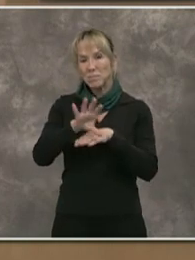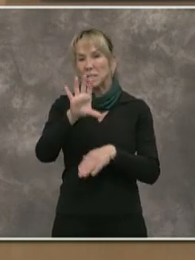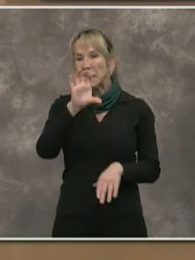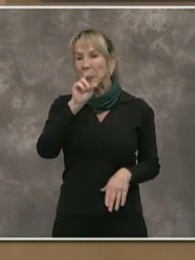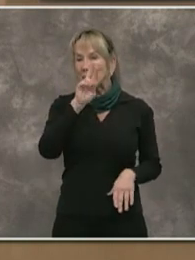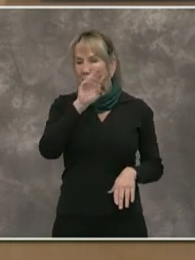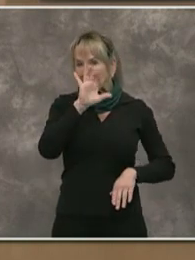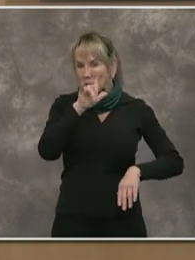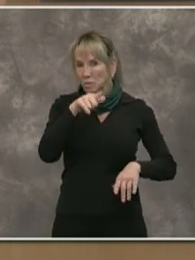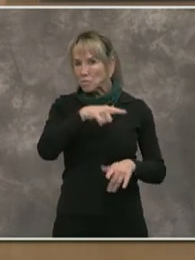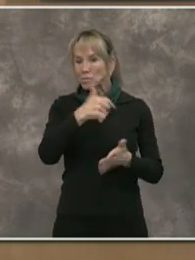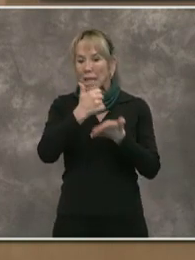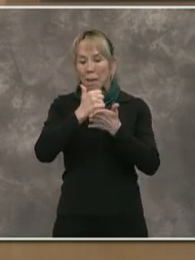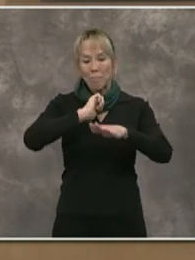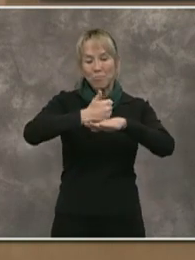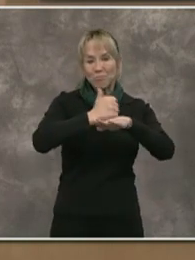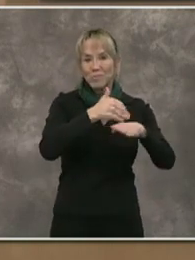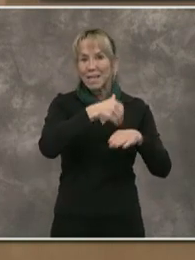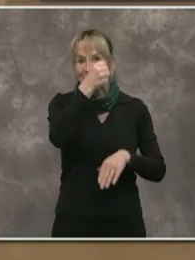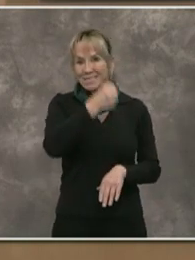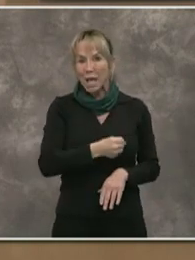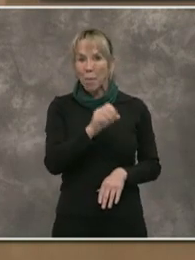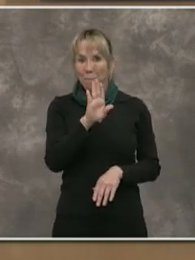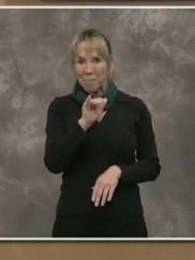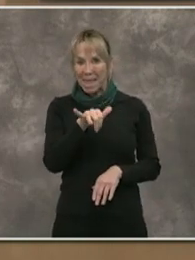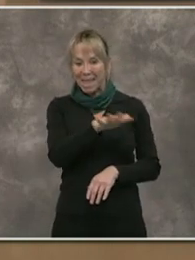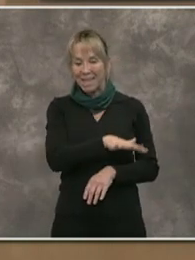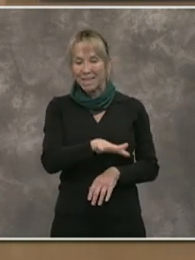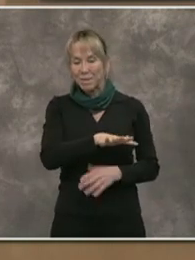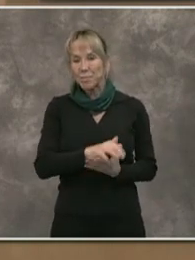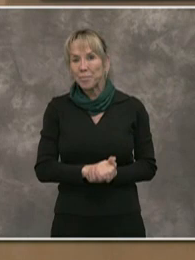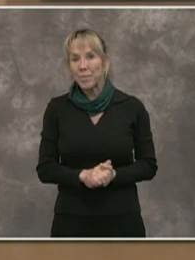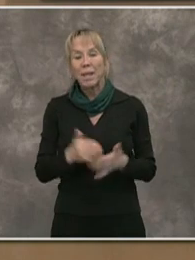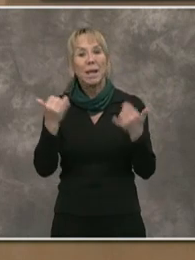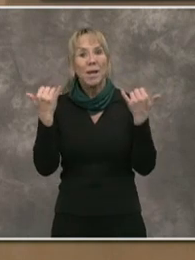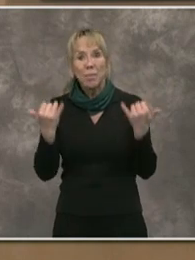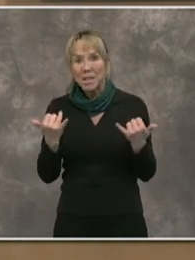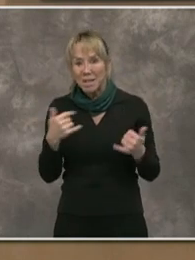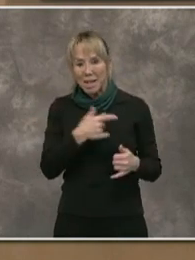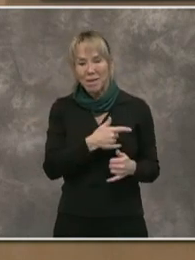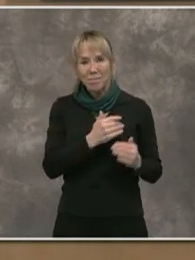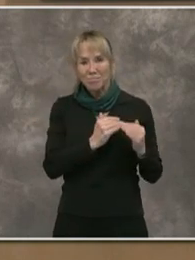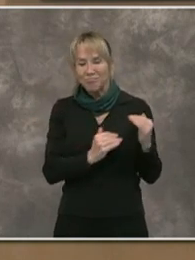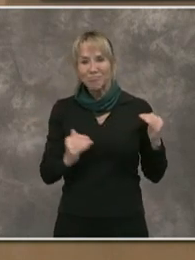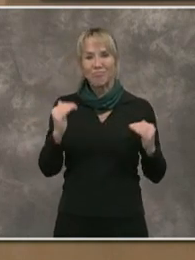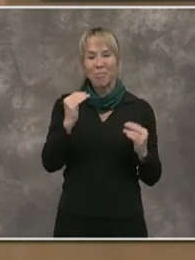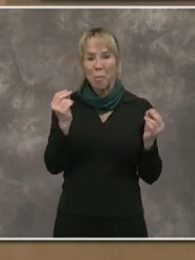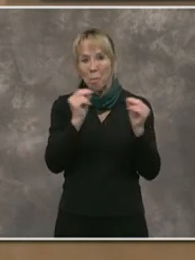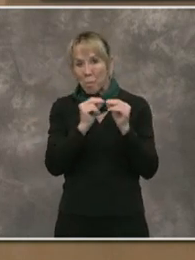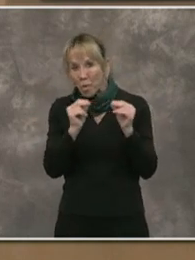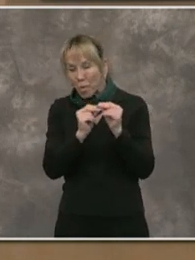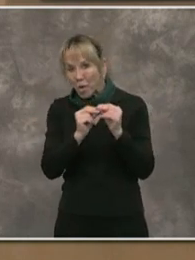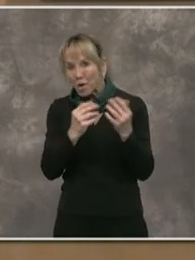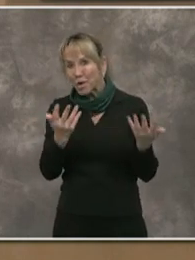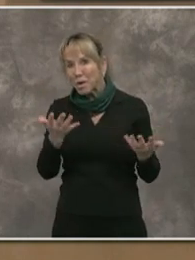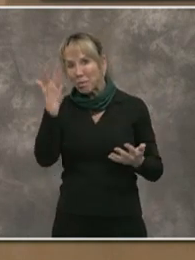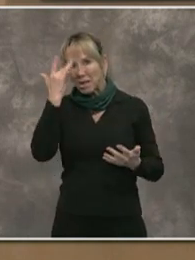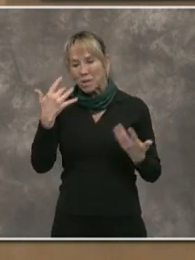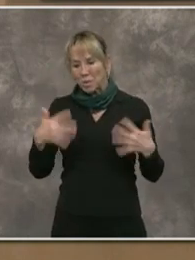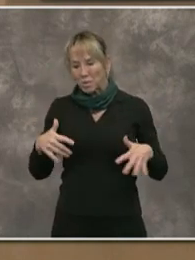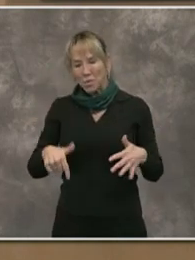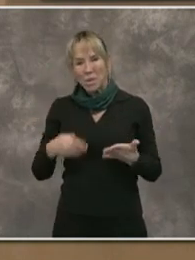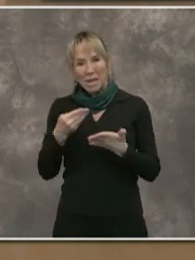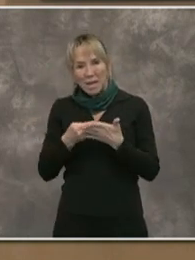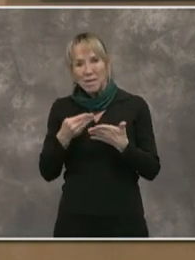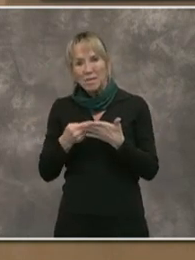in the South Bay. But today they are needed even more than ever because of the brutal economic impact that this